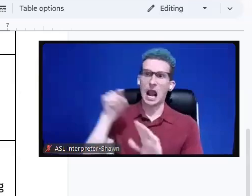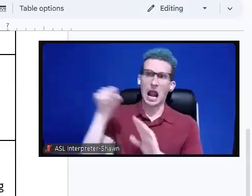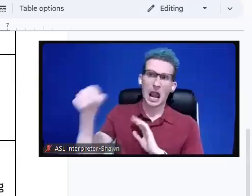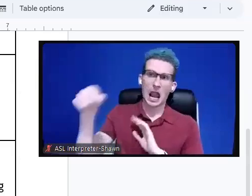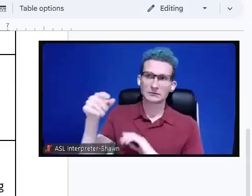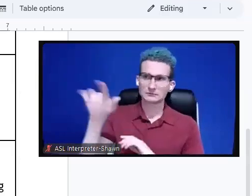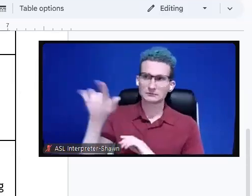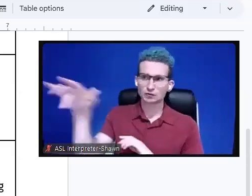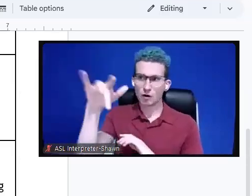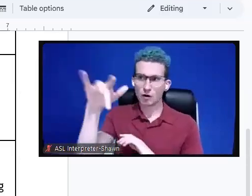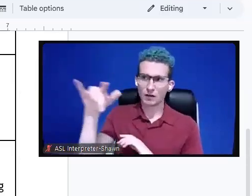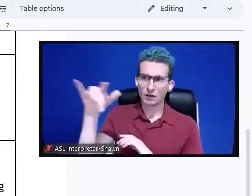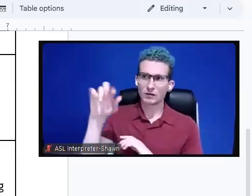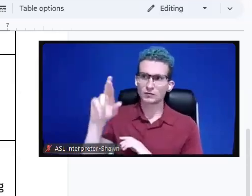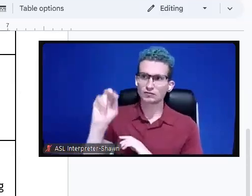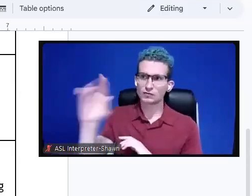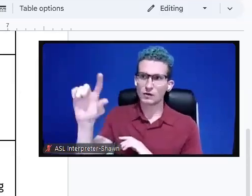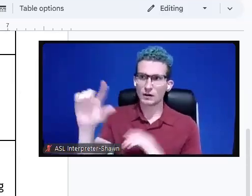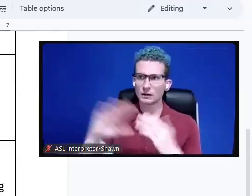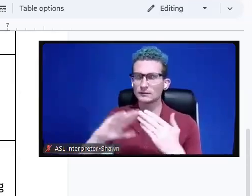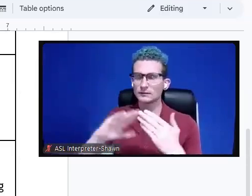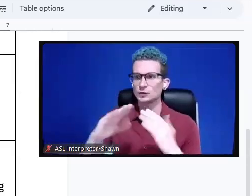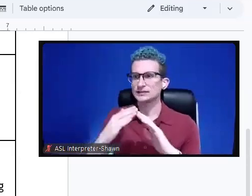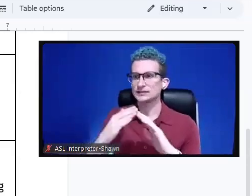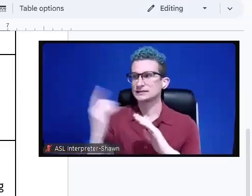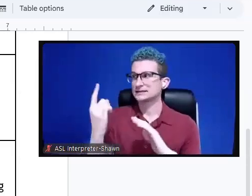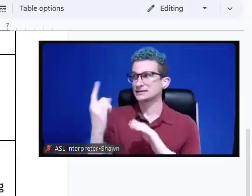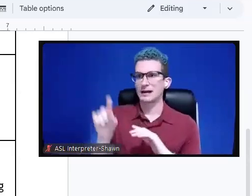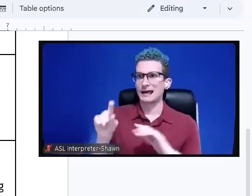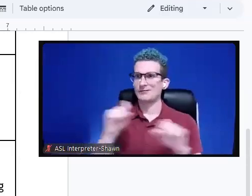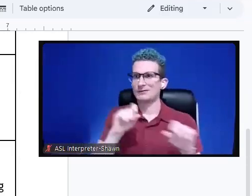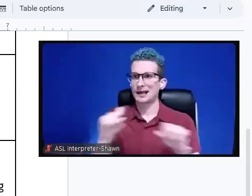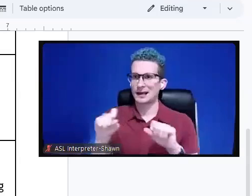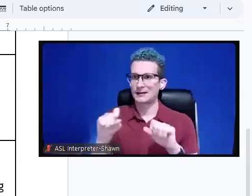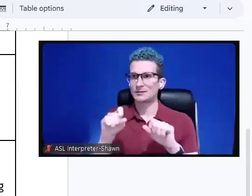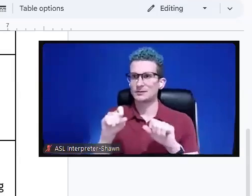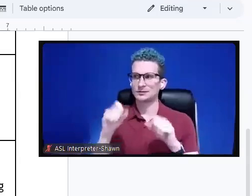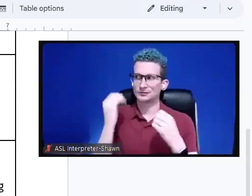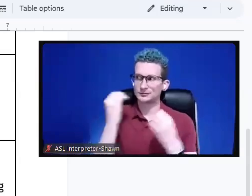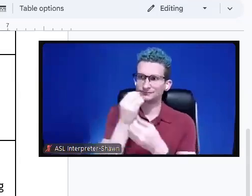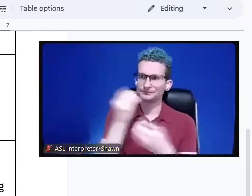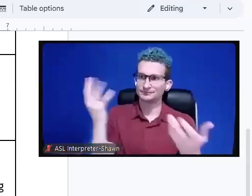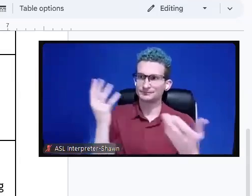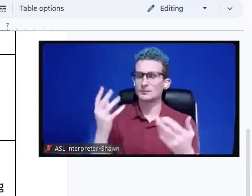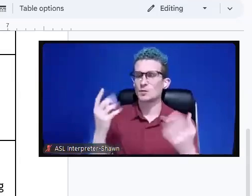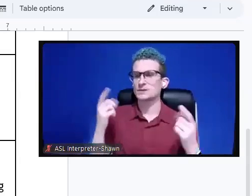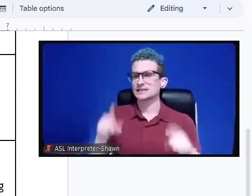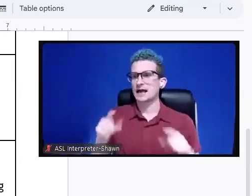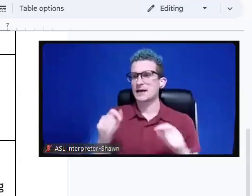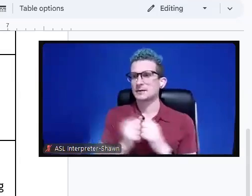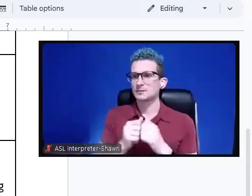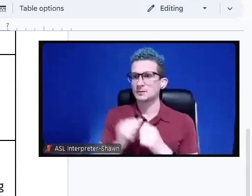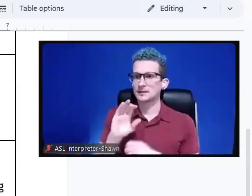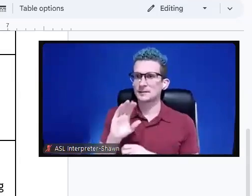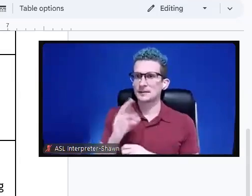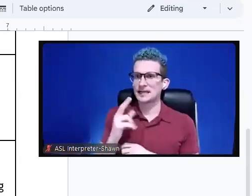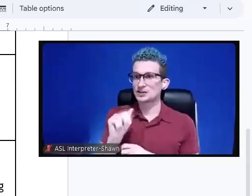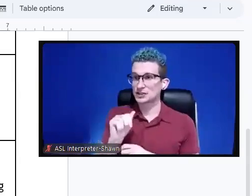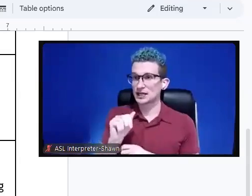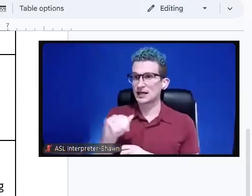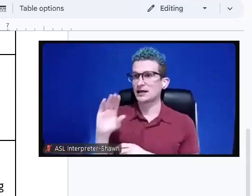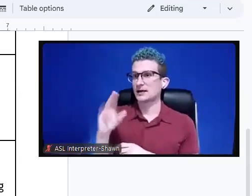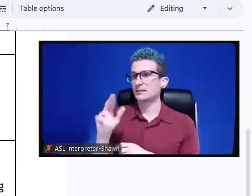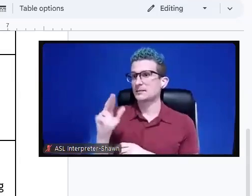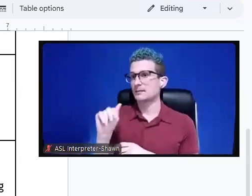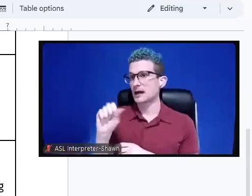are, how things are unfolding, and with the BHA and the new BOSO system and budget cuts and anxiety. Like, I